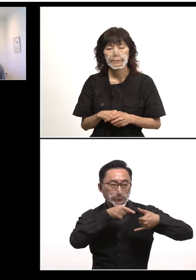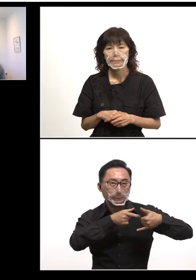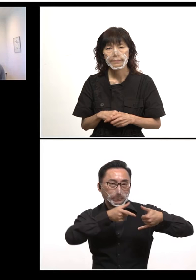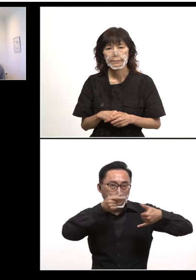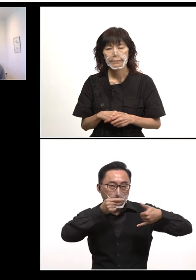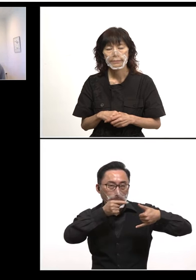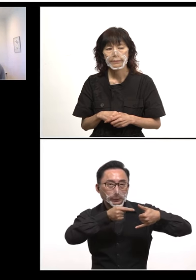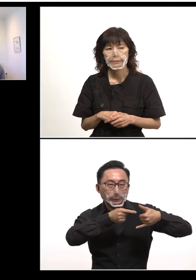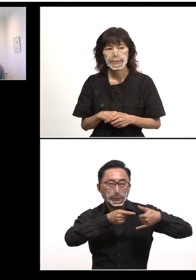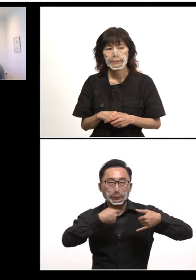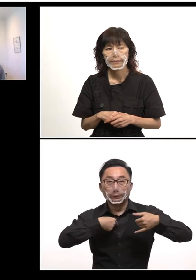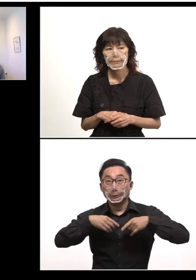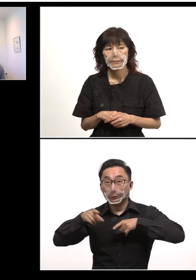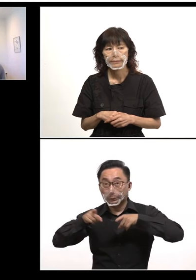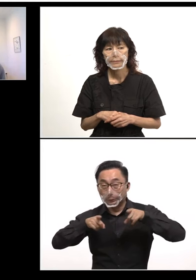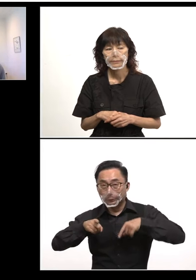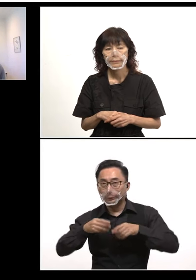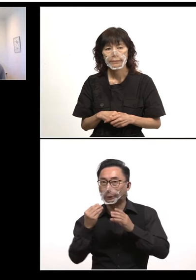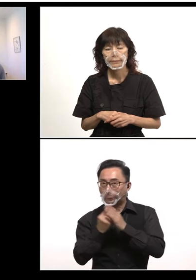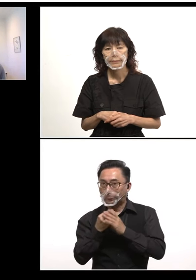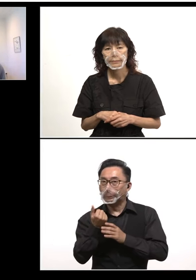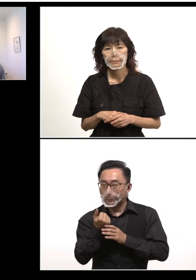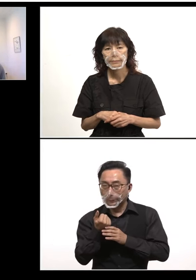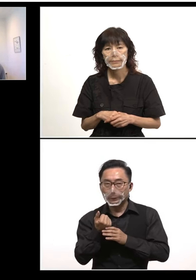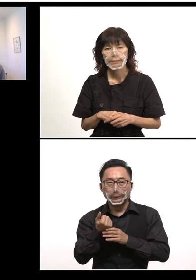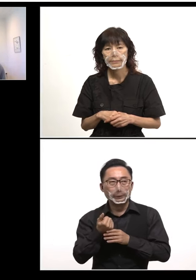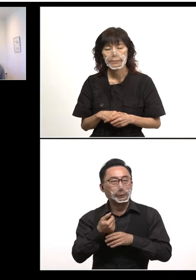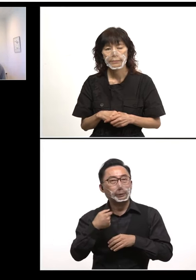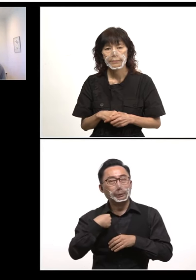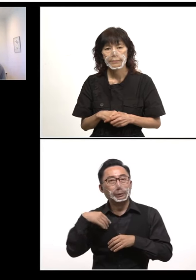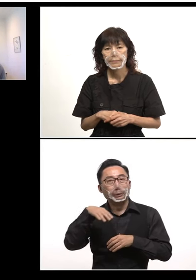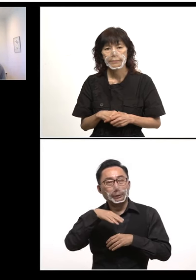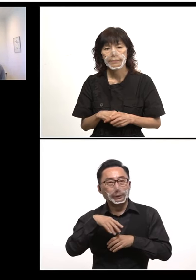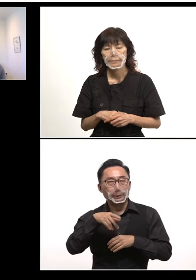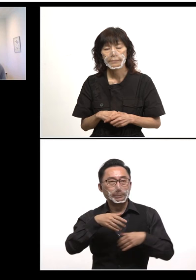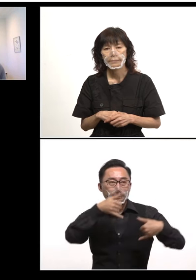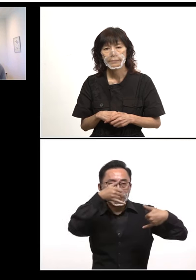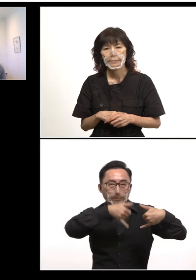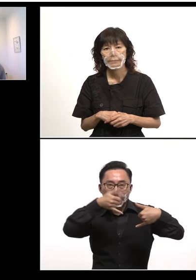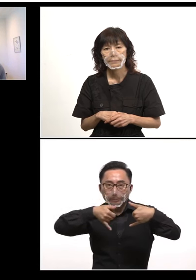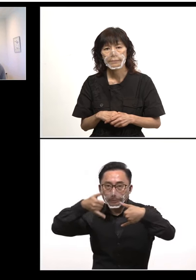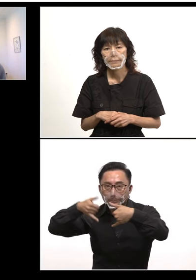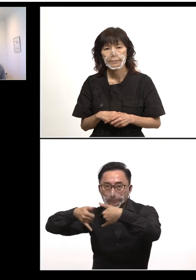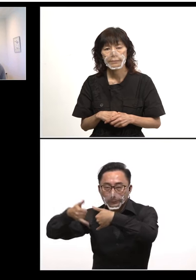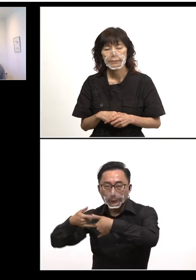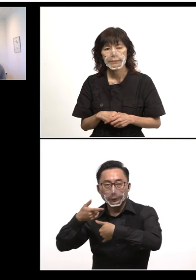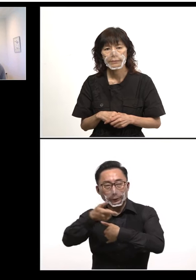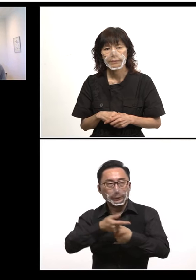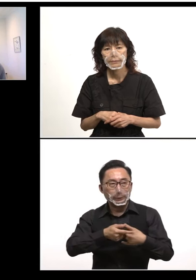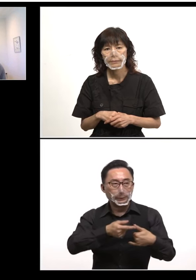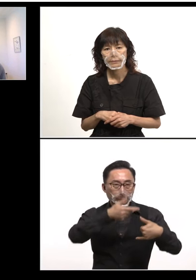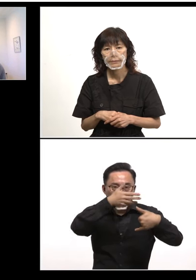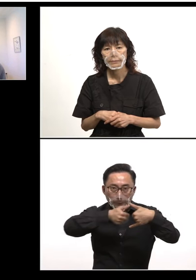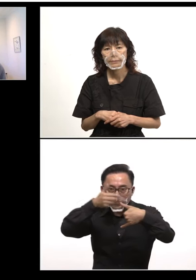think the people working in it, for the most part, understand how rich their lives are made from working